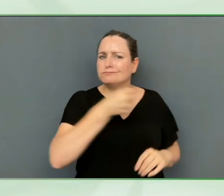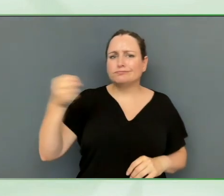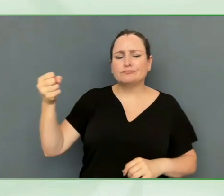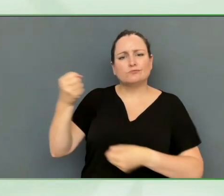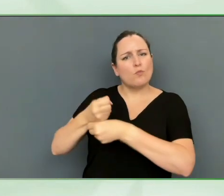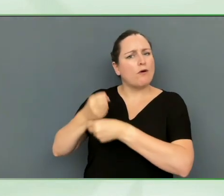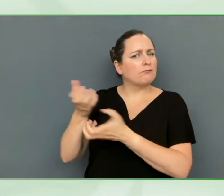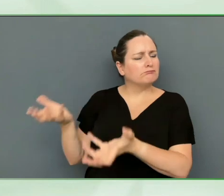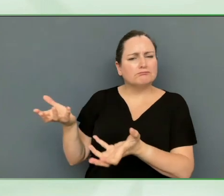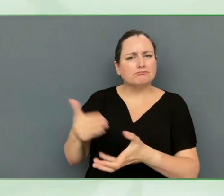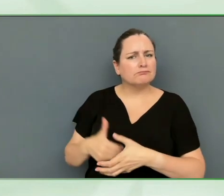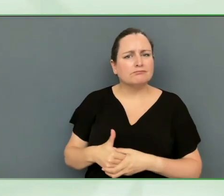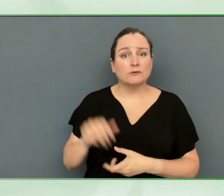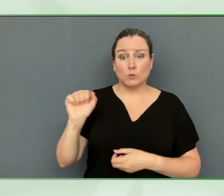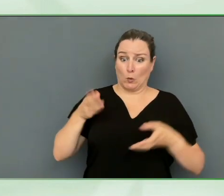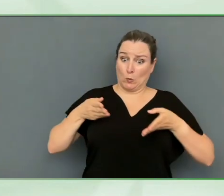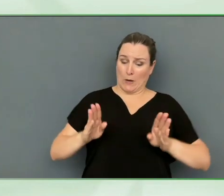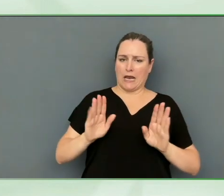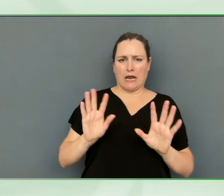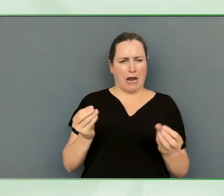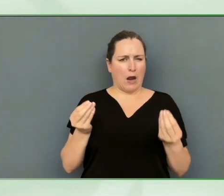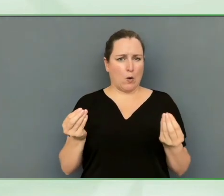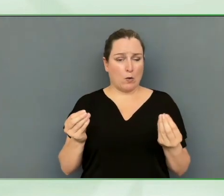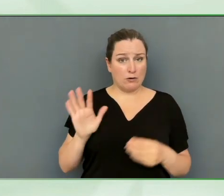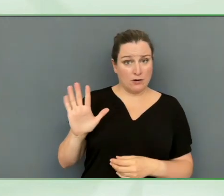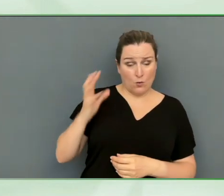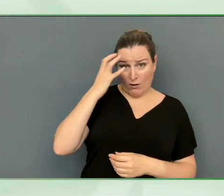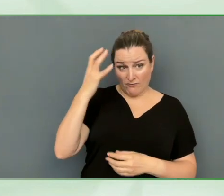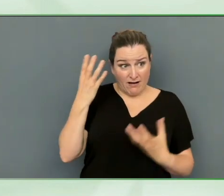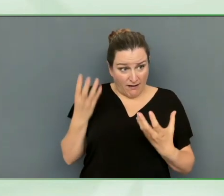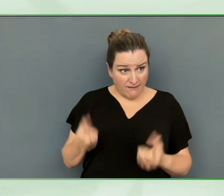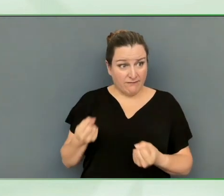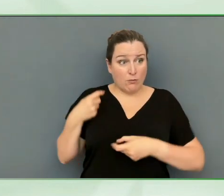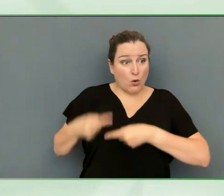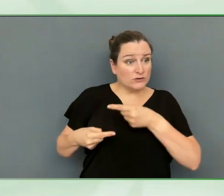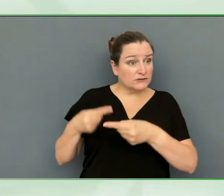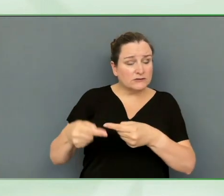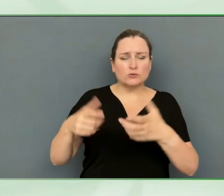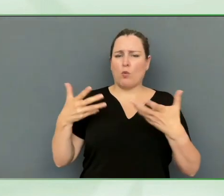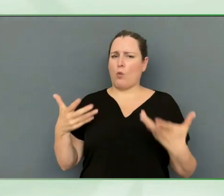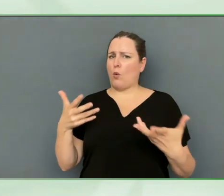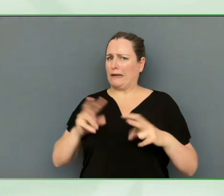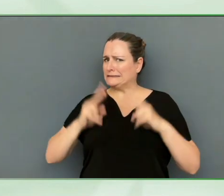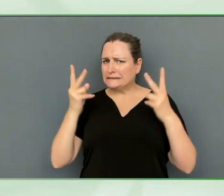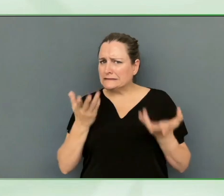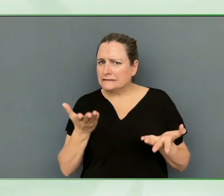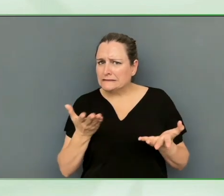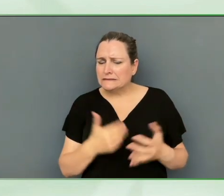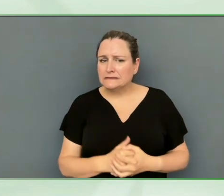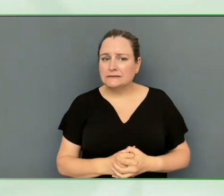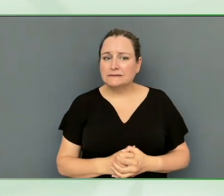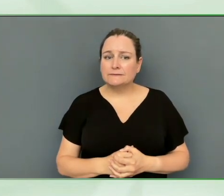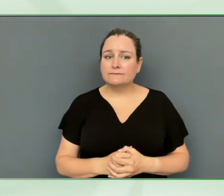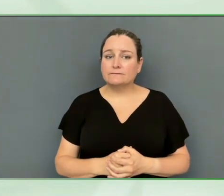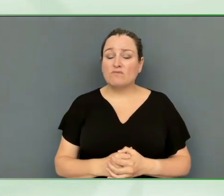public sector, so in your federal government or other state and local governments? This is, Sachin, it's great that you ask this